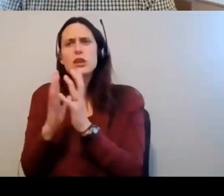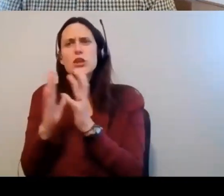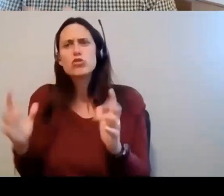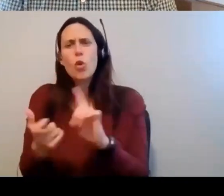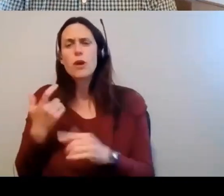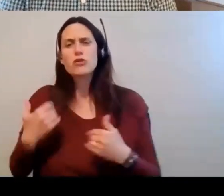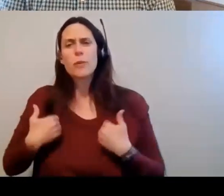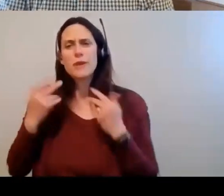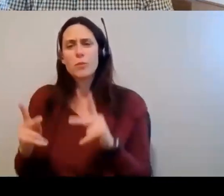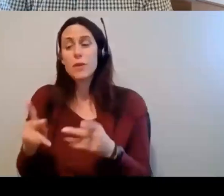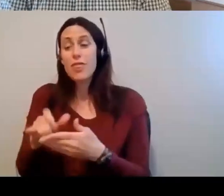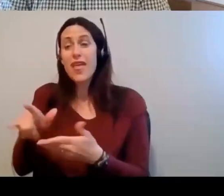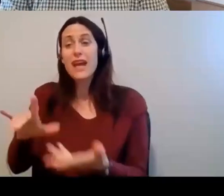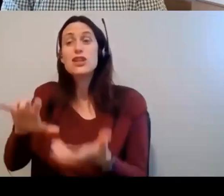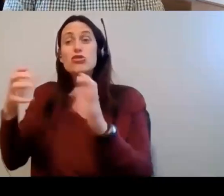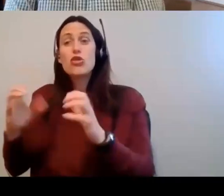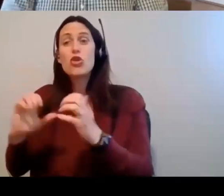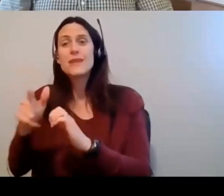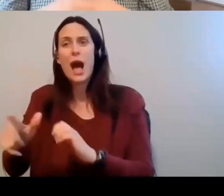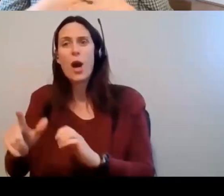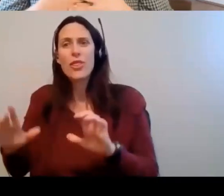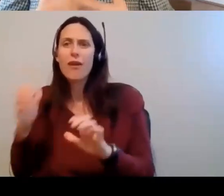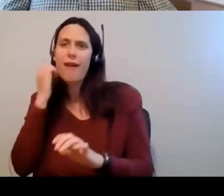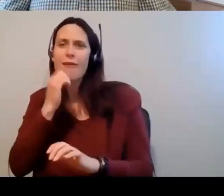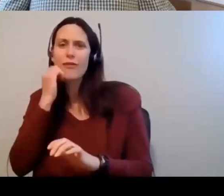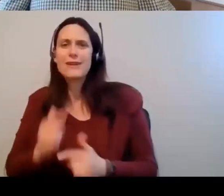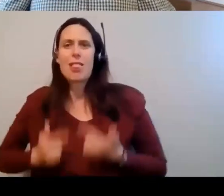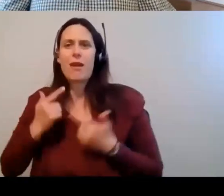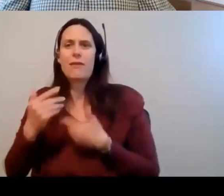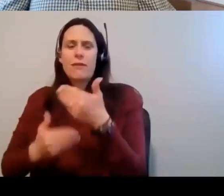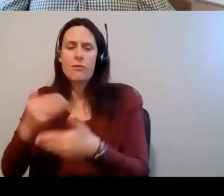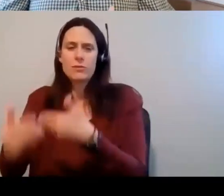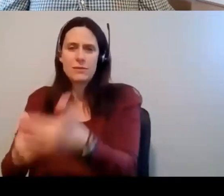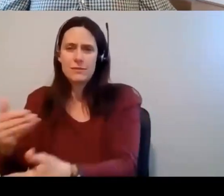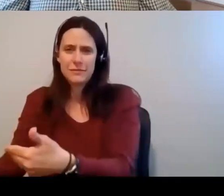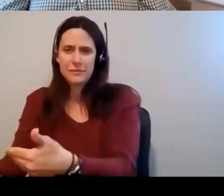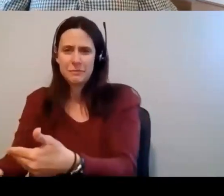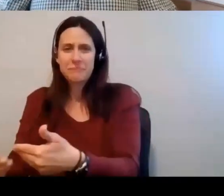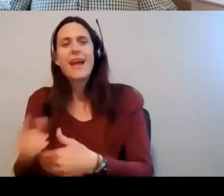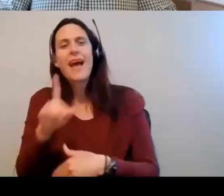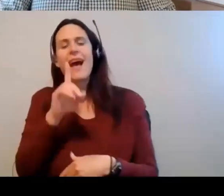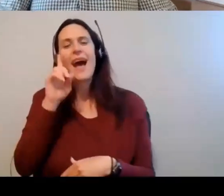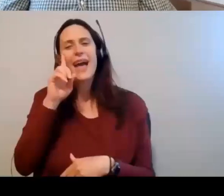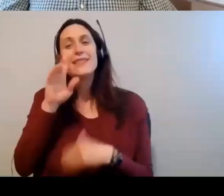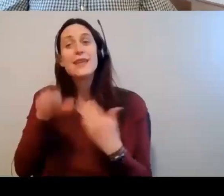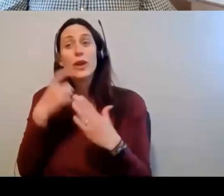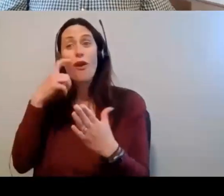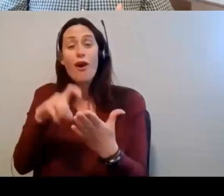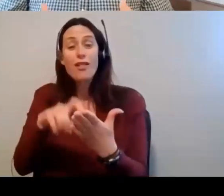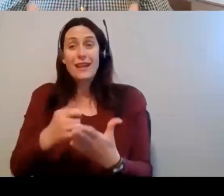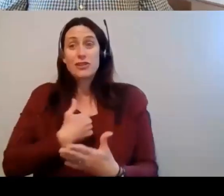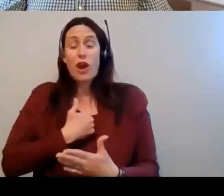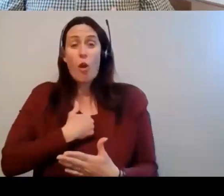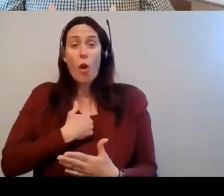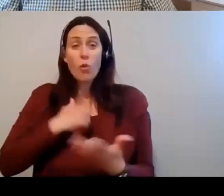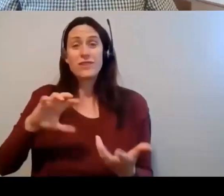a huge disturbance of how they normally live their lives. One thing that we can all probably acknowledge is the disturbance of our routine and